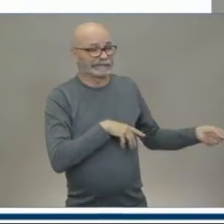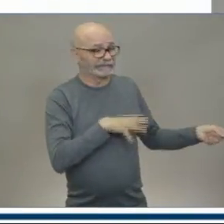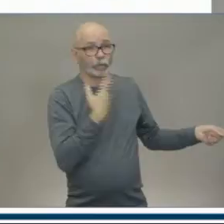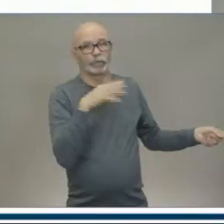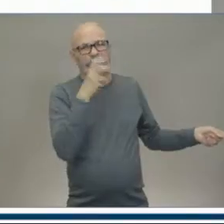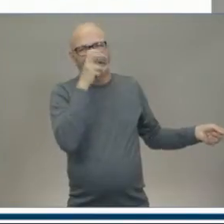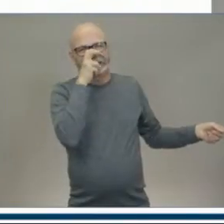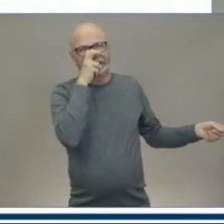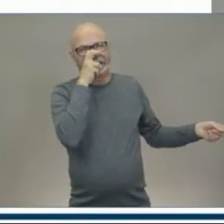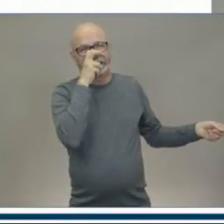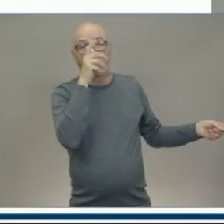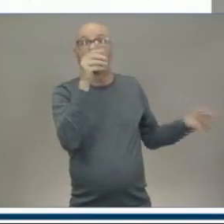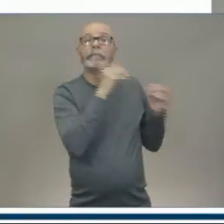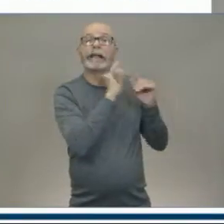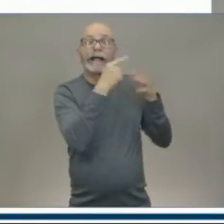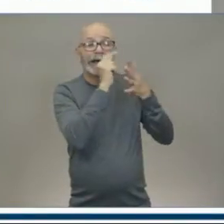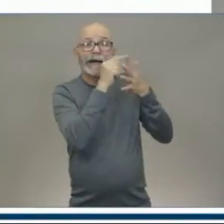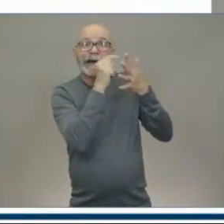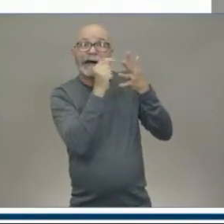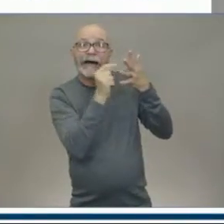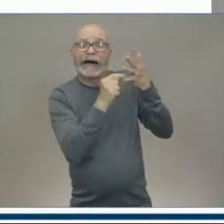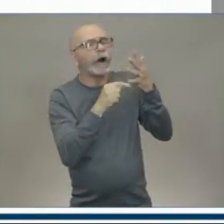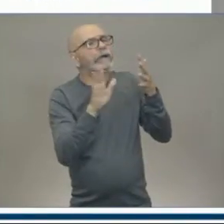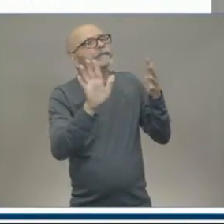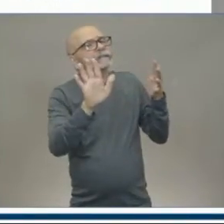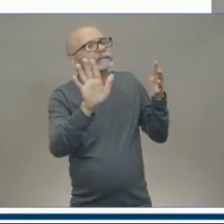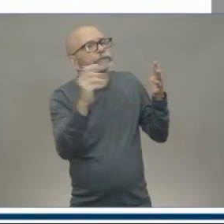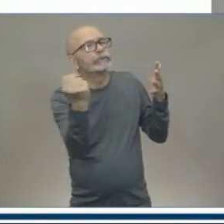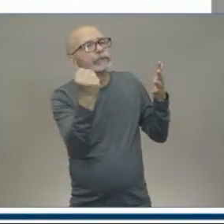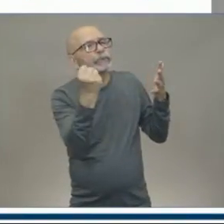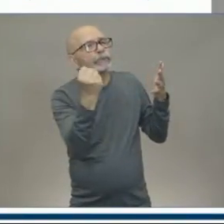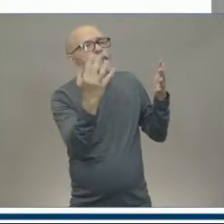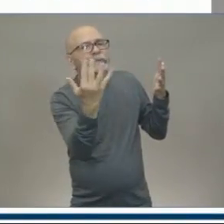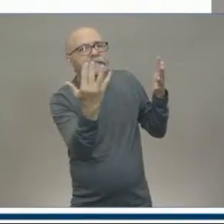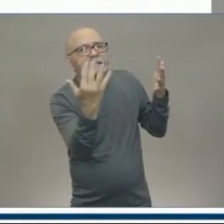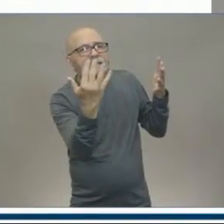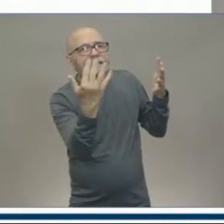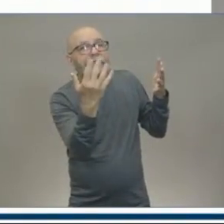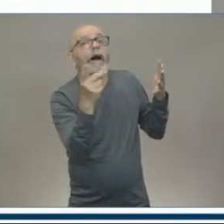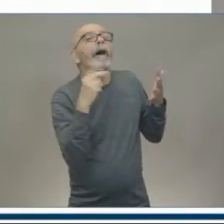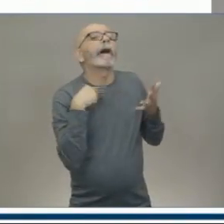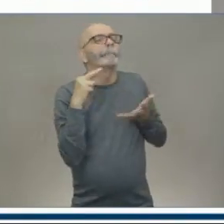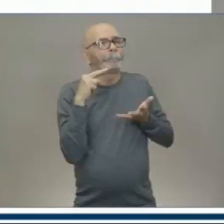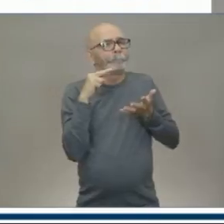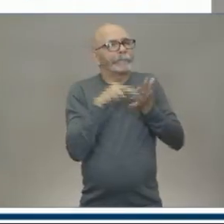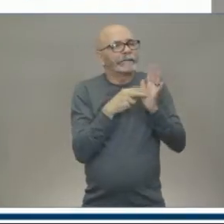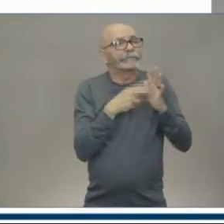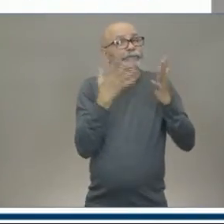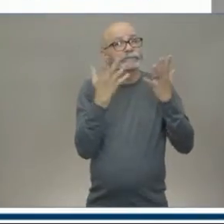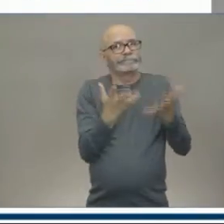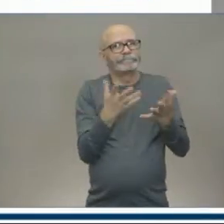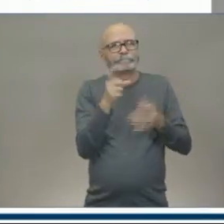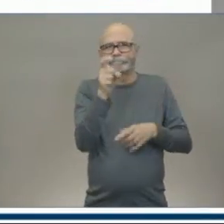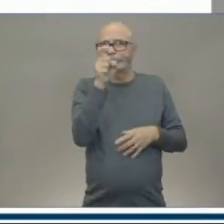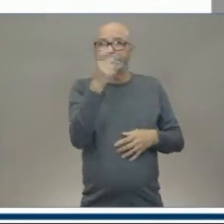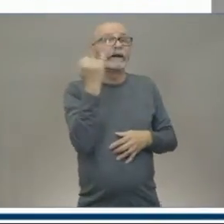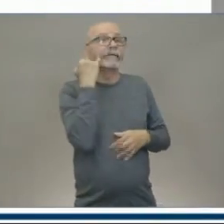that we have allowed progressively over the last few months that allow visitation and very important